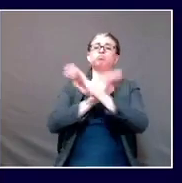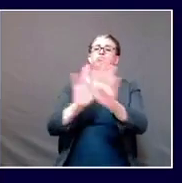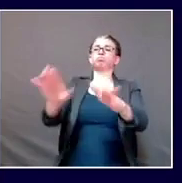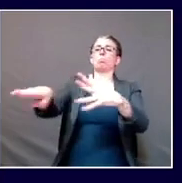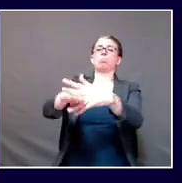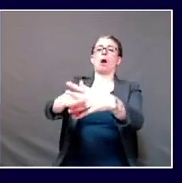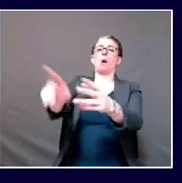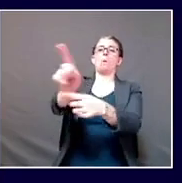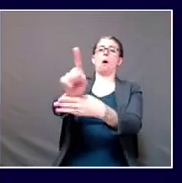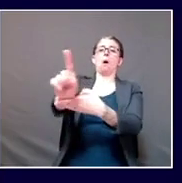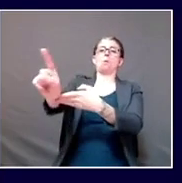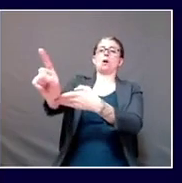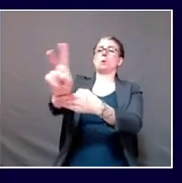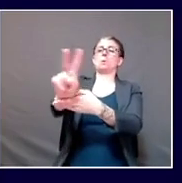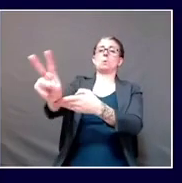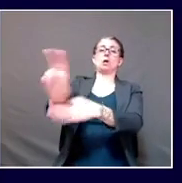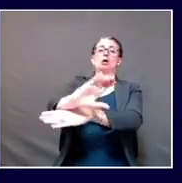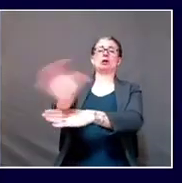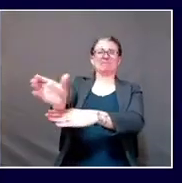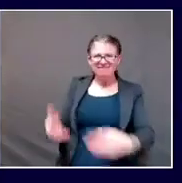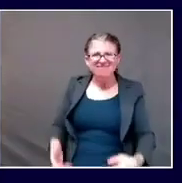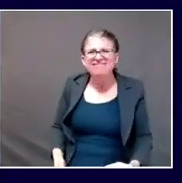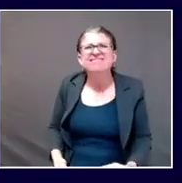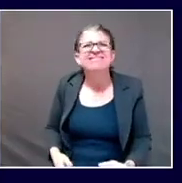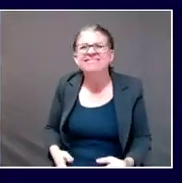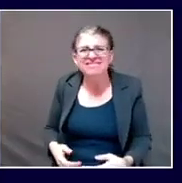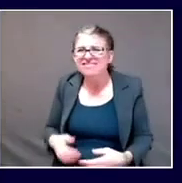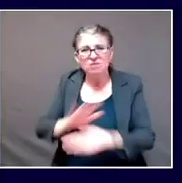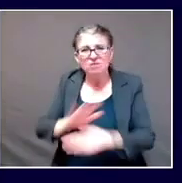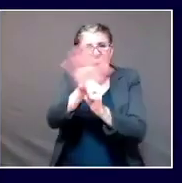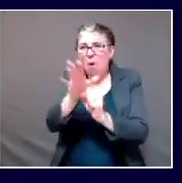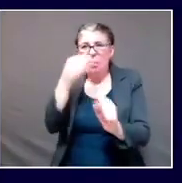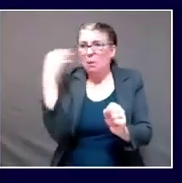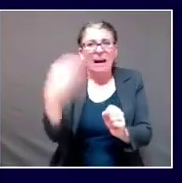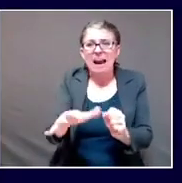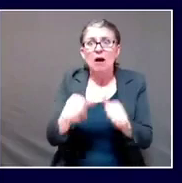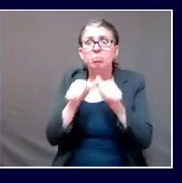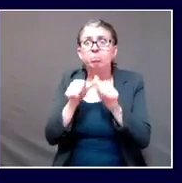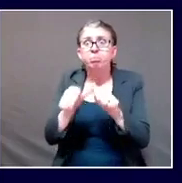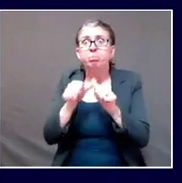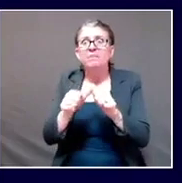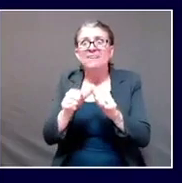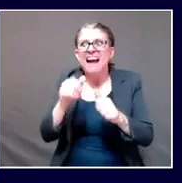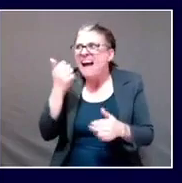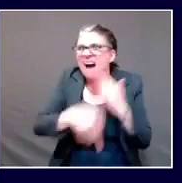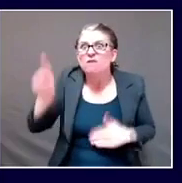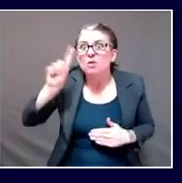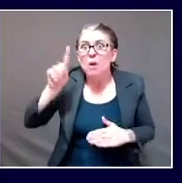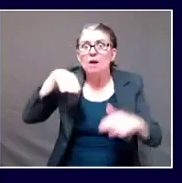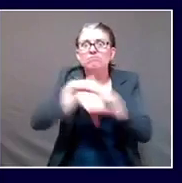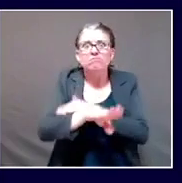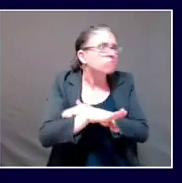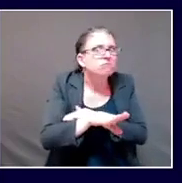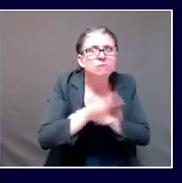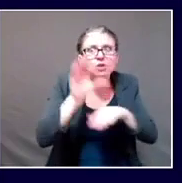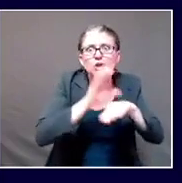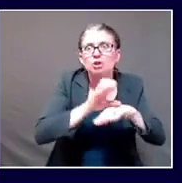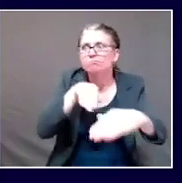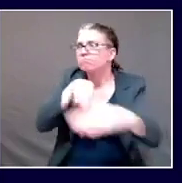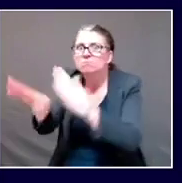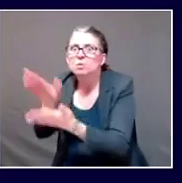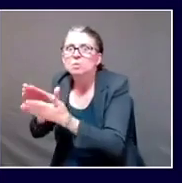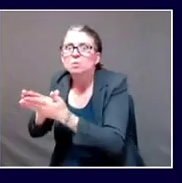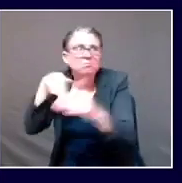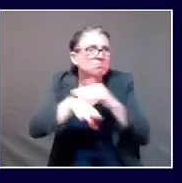next pew, at church. It's in the seat behind you on the bus. It is everywhere. How would you feel if your mother got